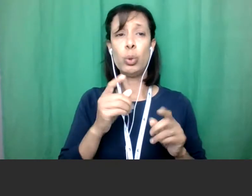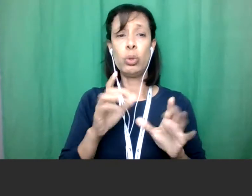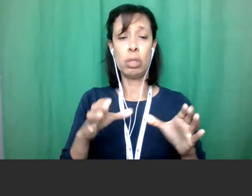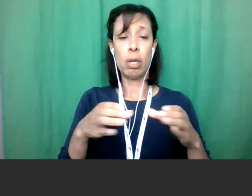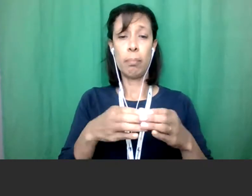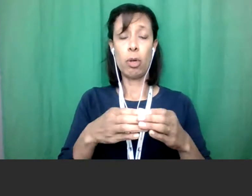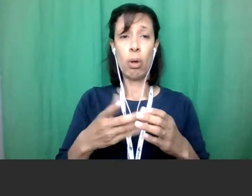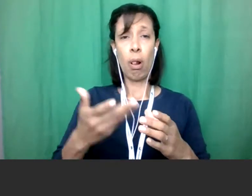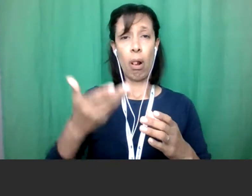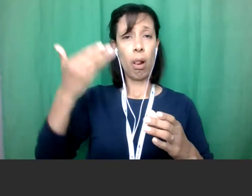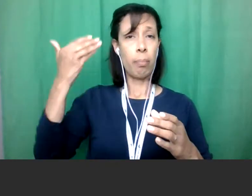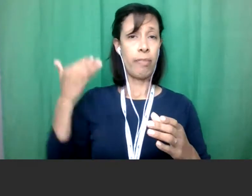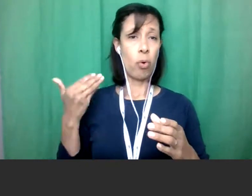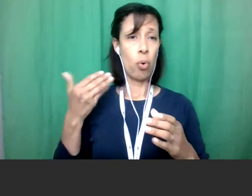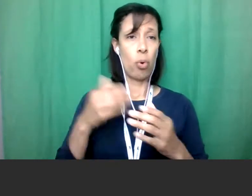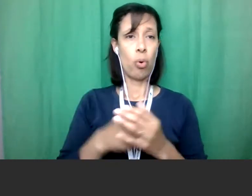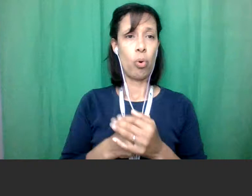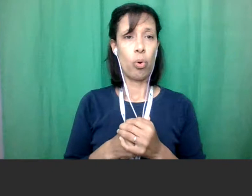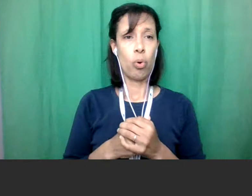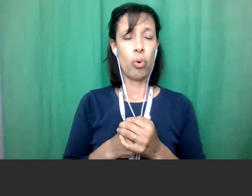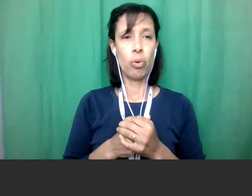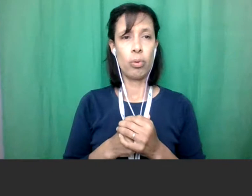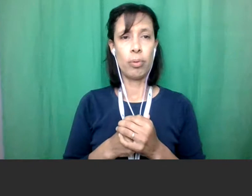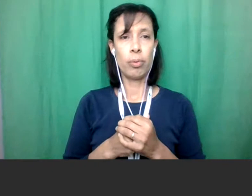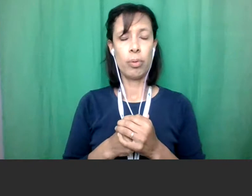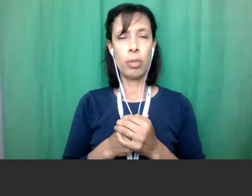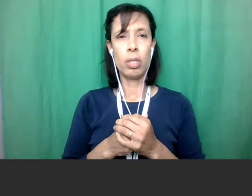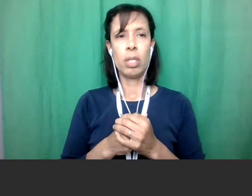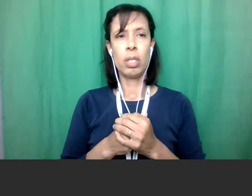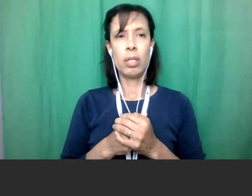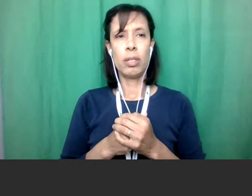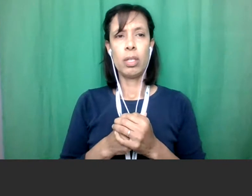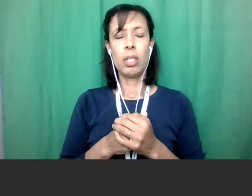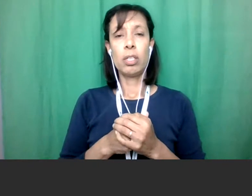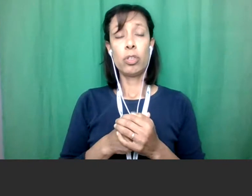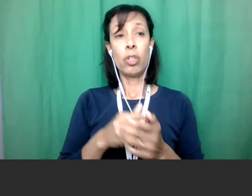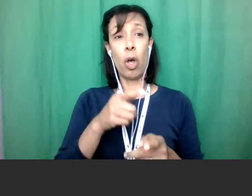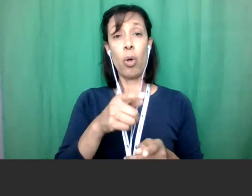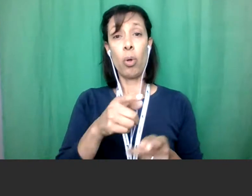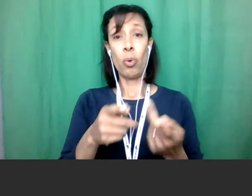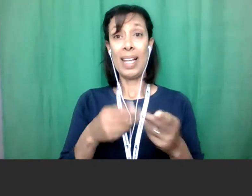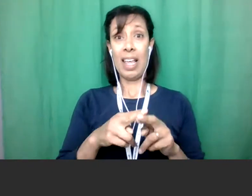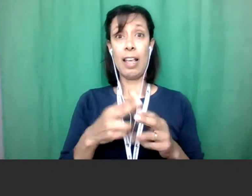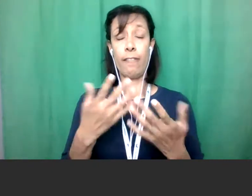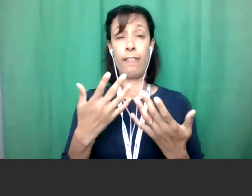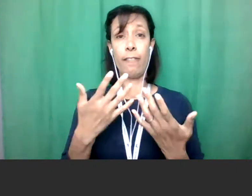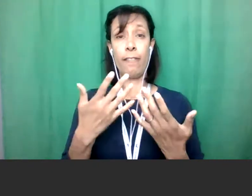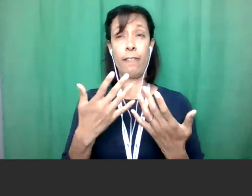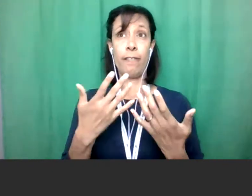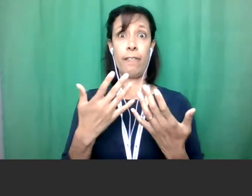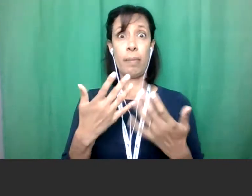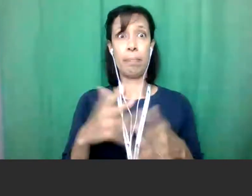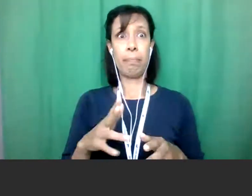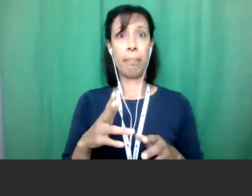the work-based or the non-work-based route, and something that you have looked at in a previous module has really